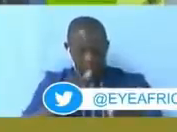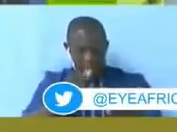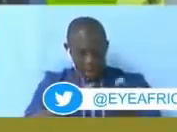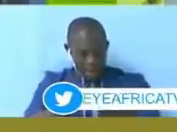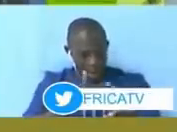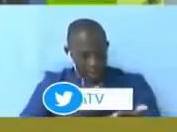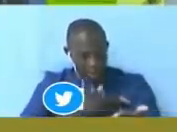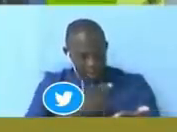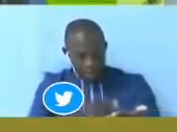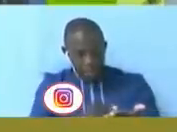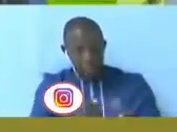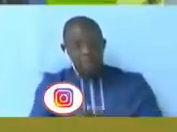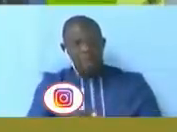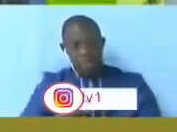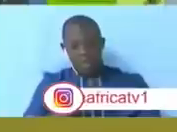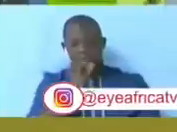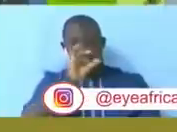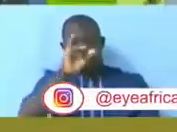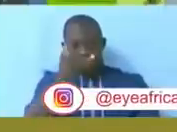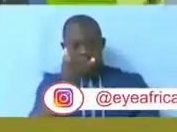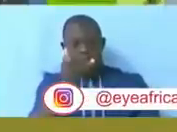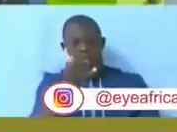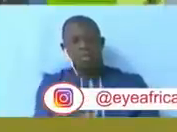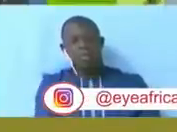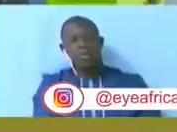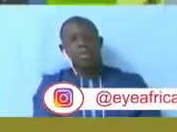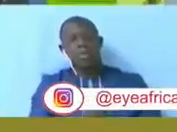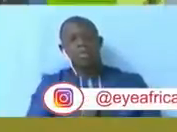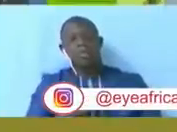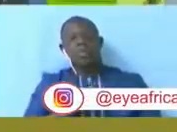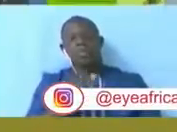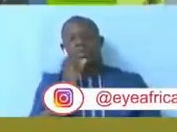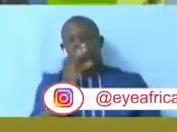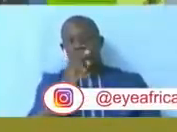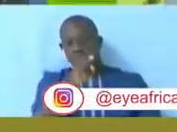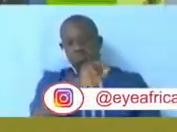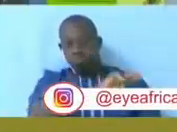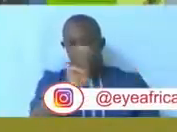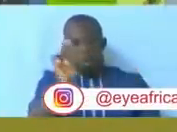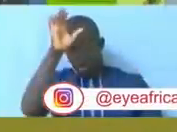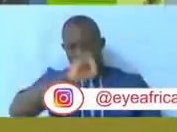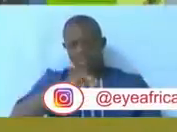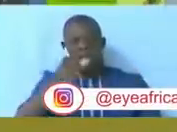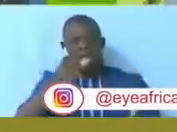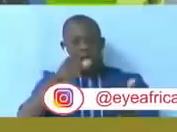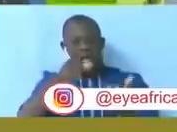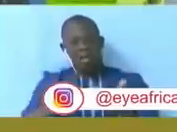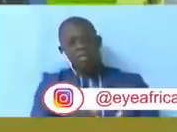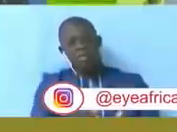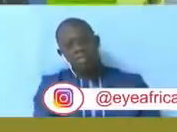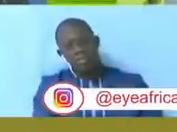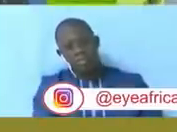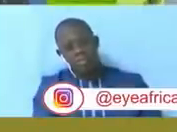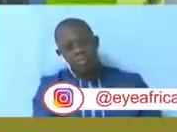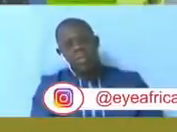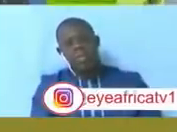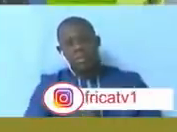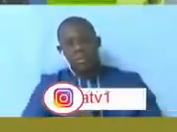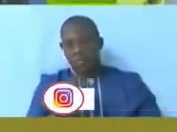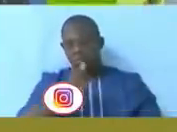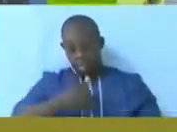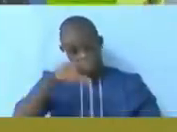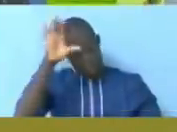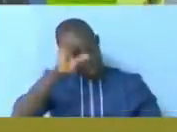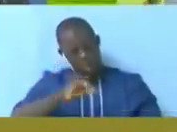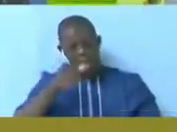ning letter oni ya karandeba. He said yes. Akaya ha. He said then he didn't understand it. Akaya wotong letter oni ayem fudi ima faham dani. He said I understood the letter. He said